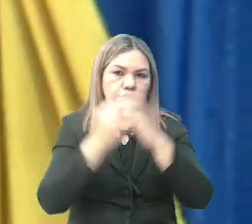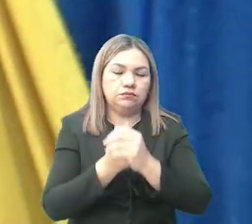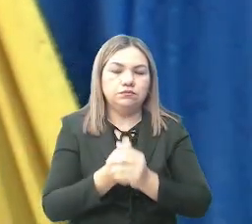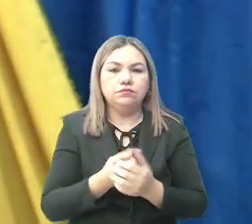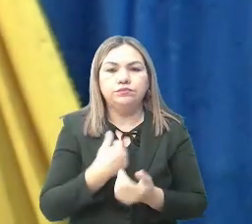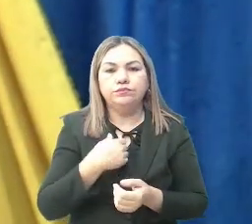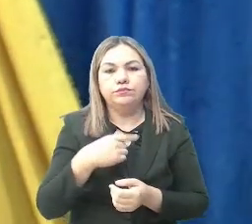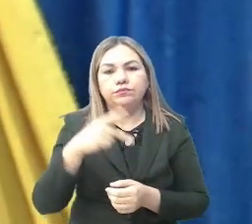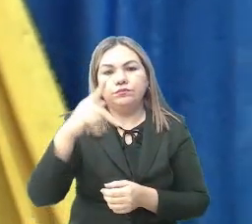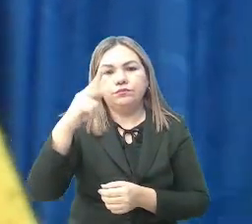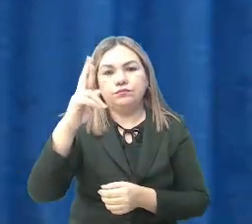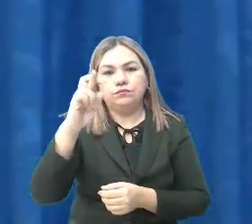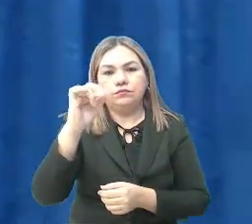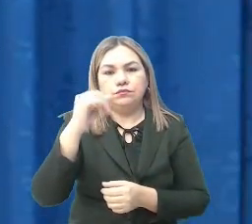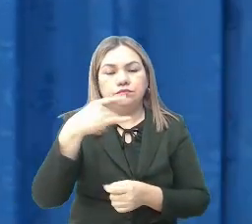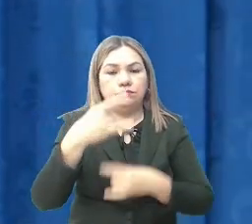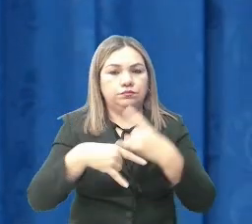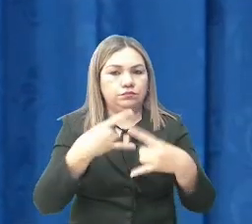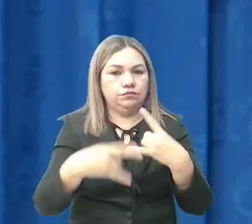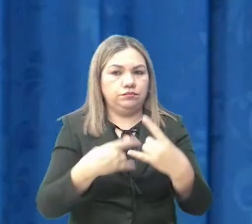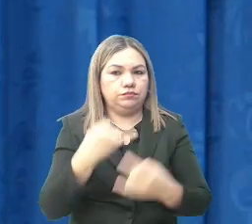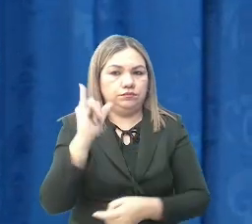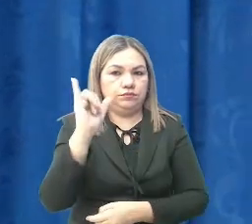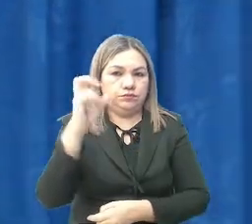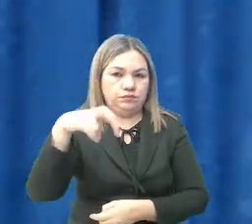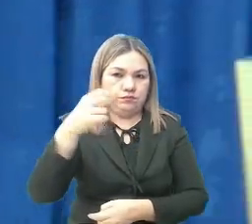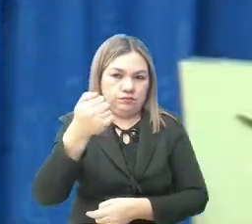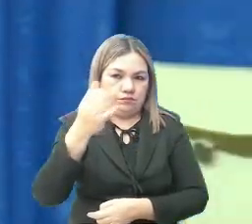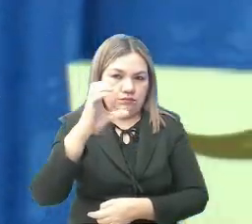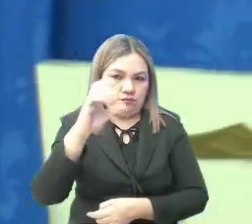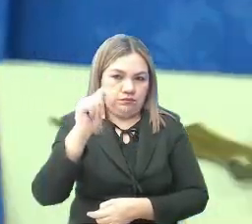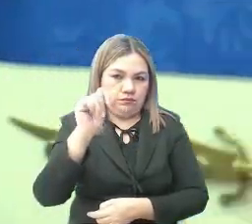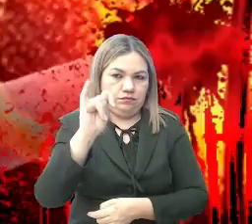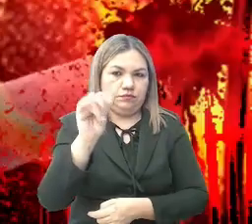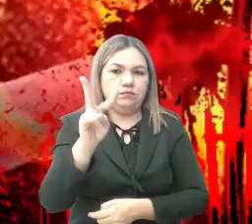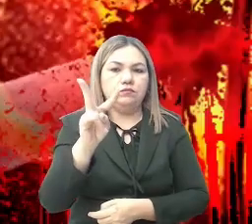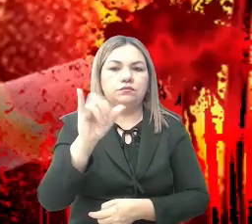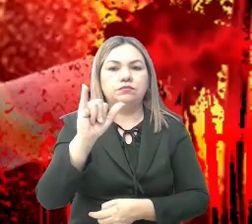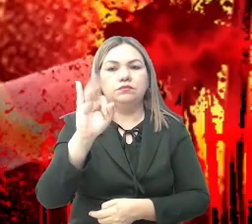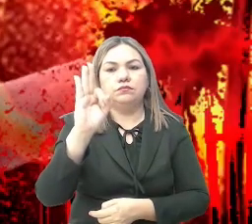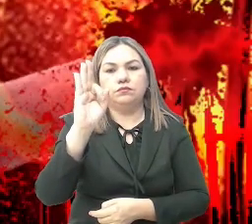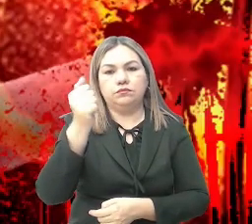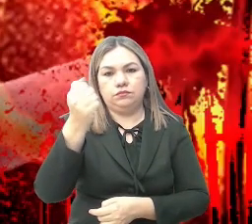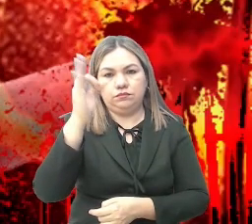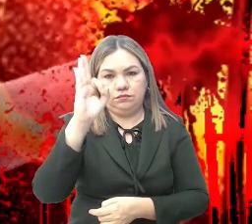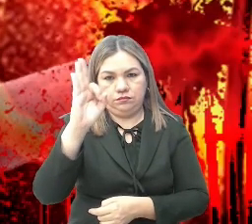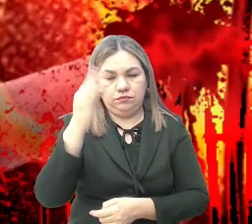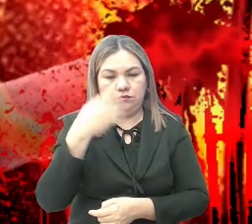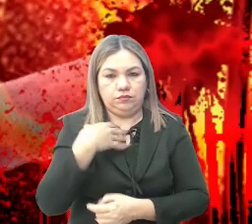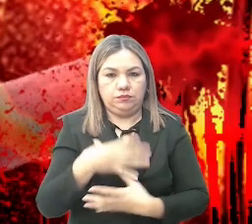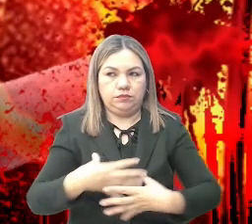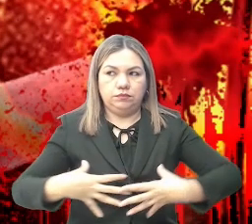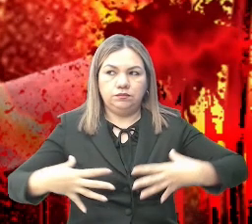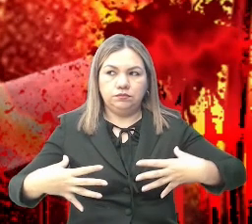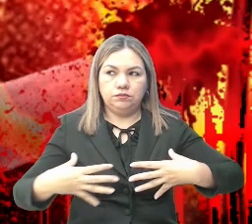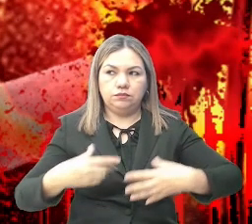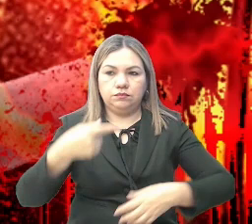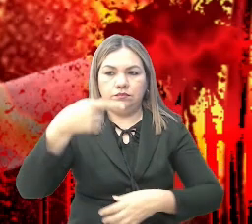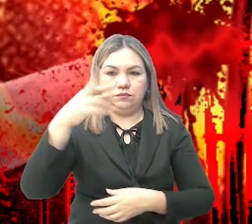flyer there of the ruler of inactivity and spiritual